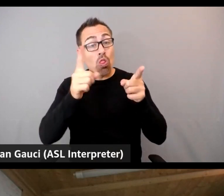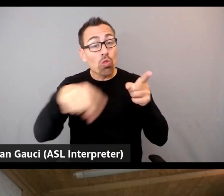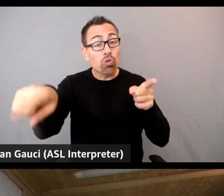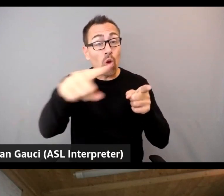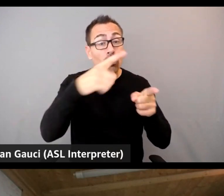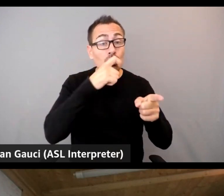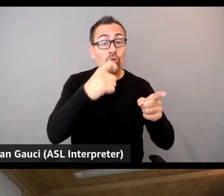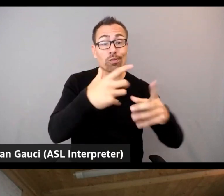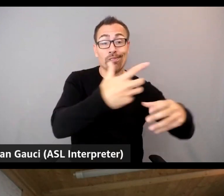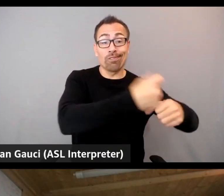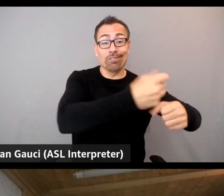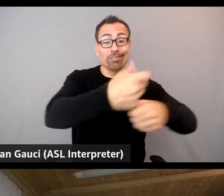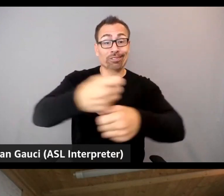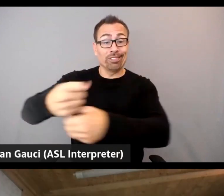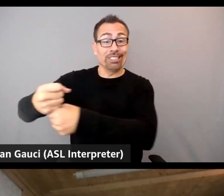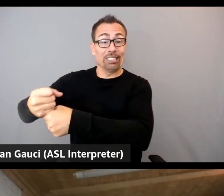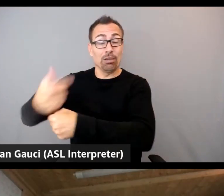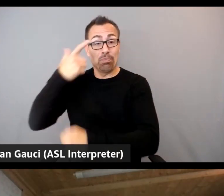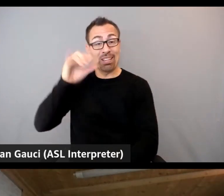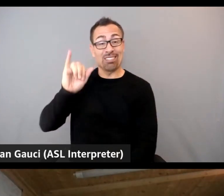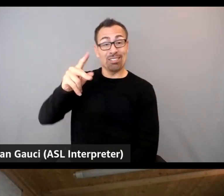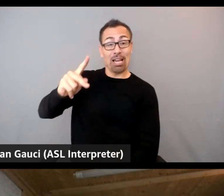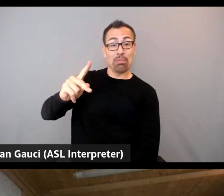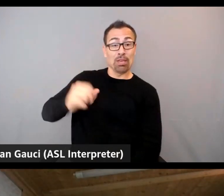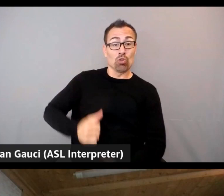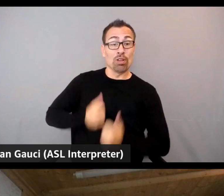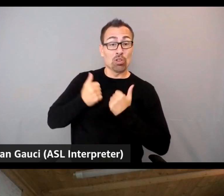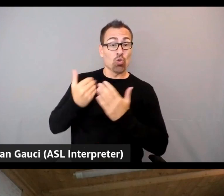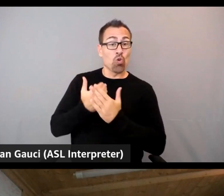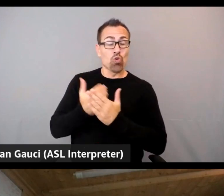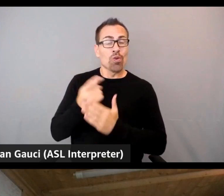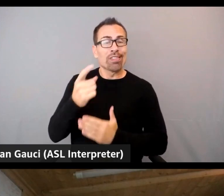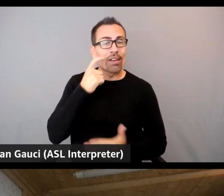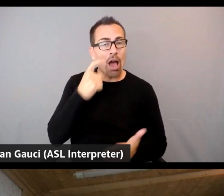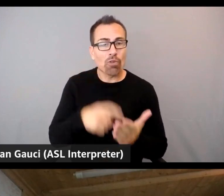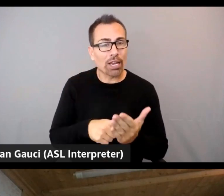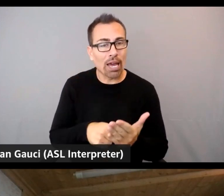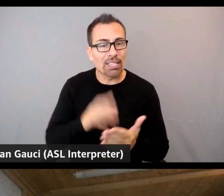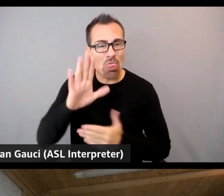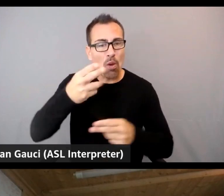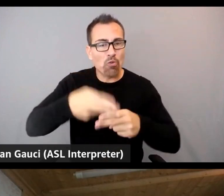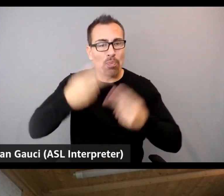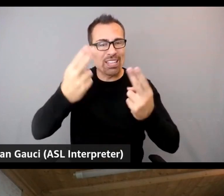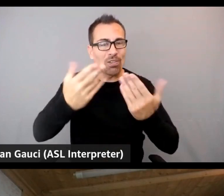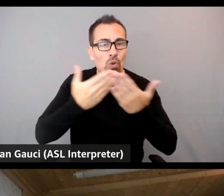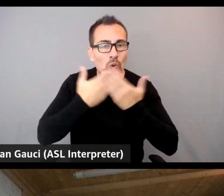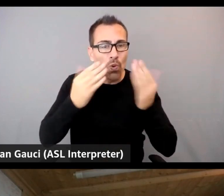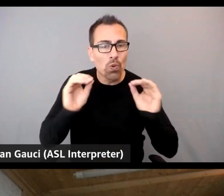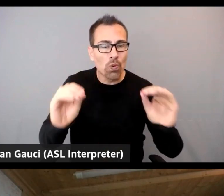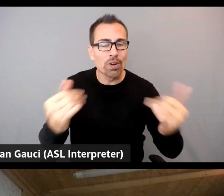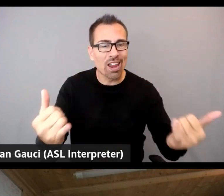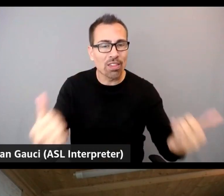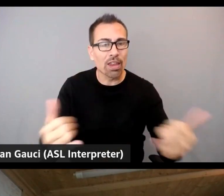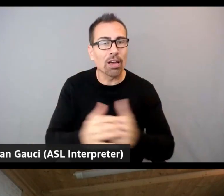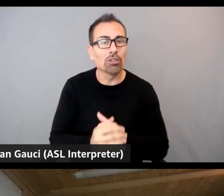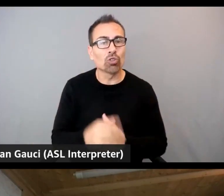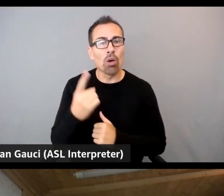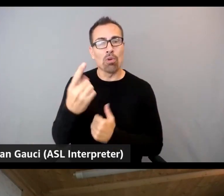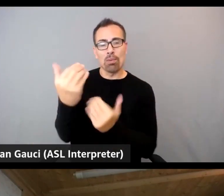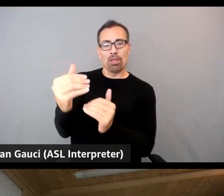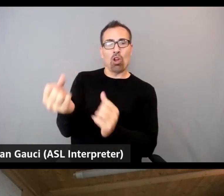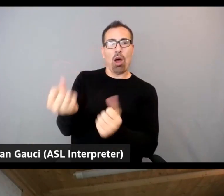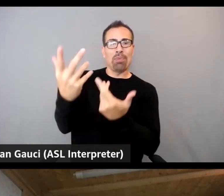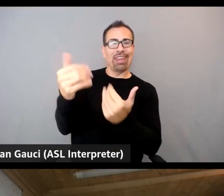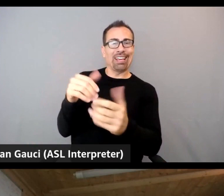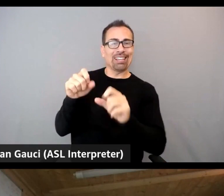reputation. They're not recognized. So the ISPs and the receiving end will say, I'm only allowing, say, 500 emails a day from those at the beginning, right? So you try to